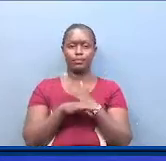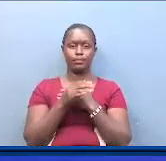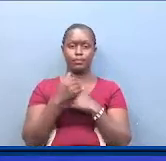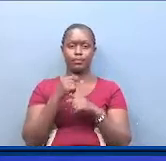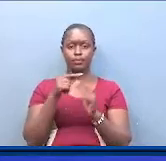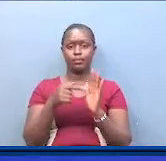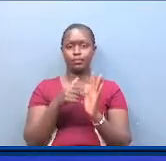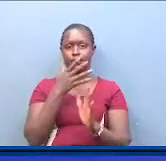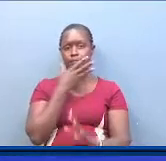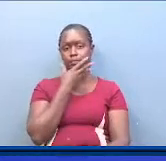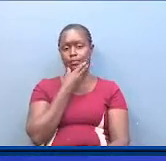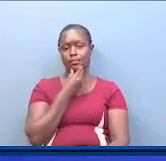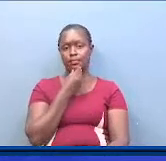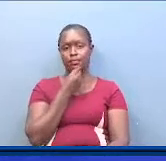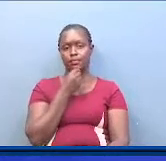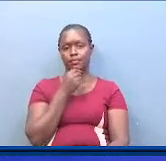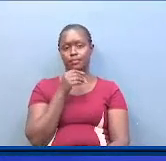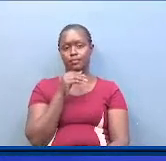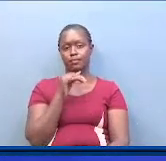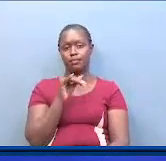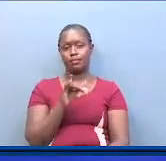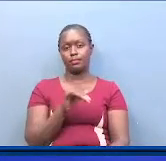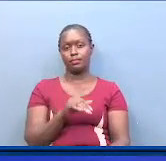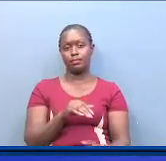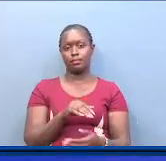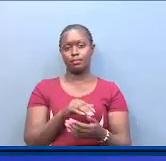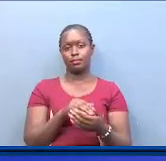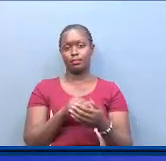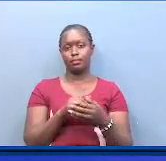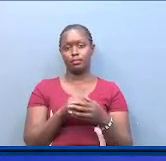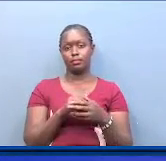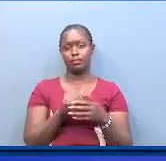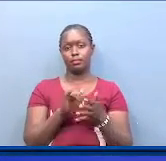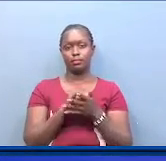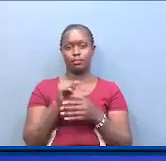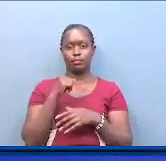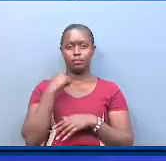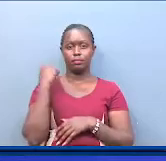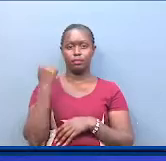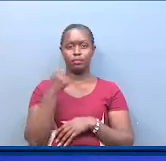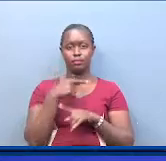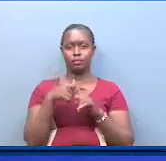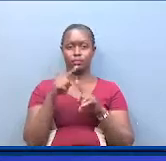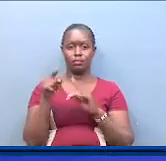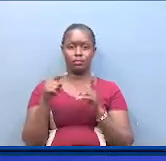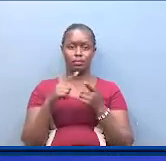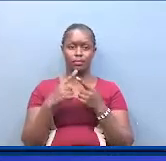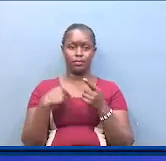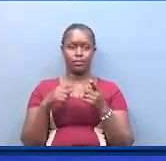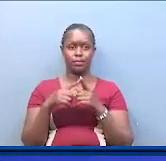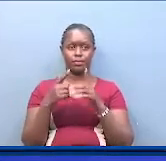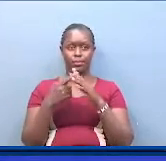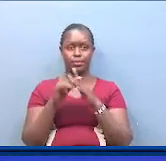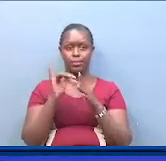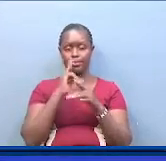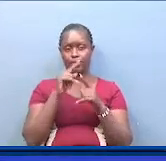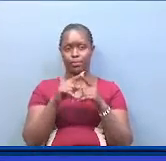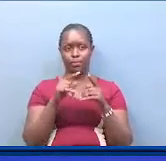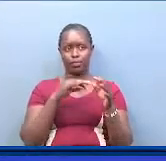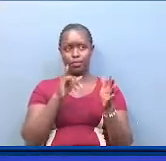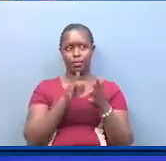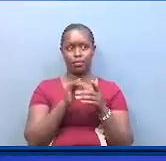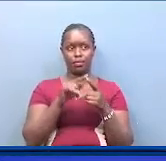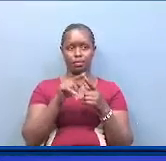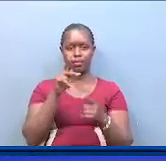it's a man that I admired because of his wit in terms of politics. But then when he started being implicated with